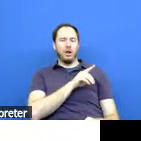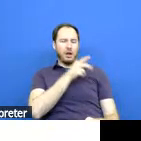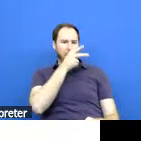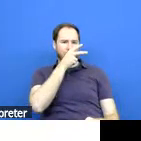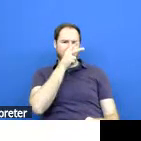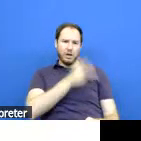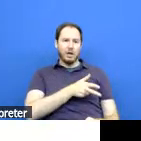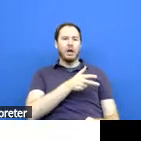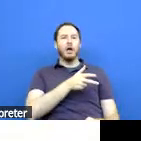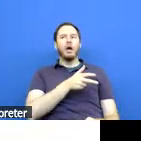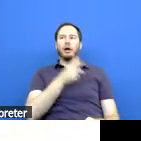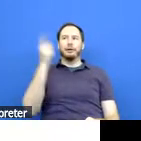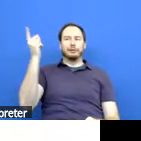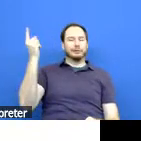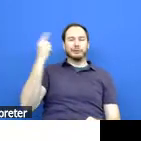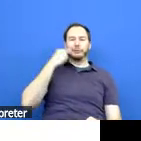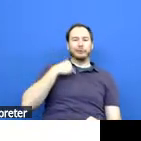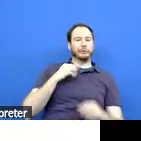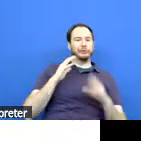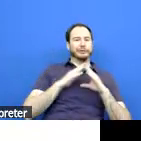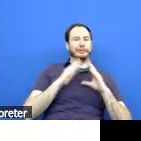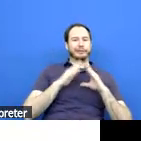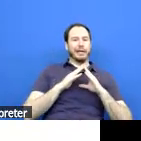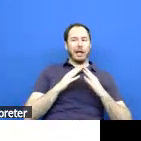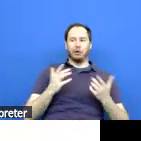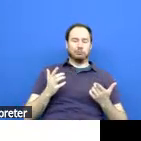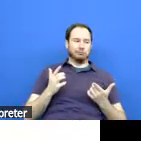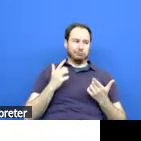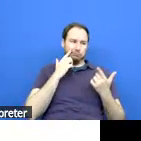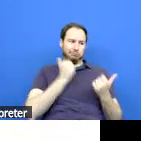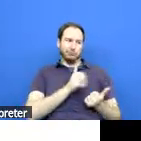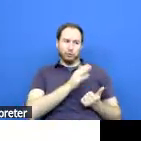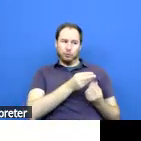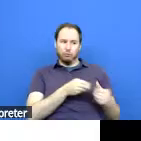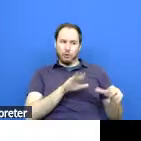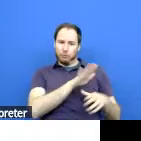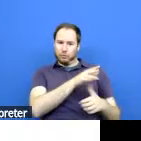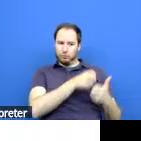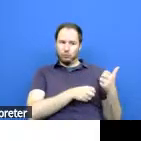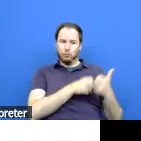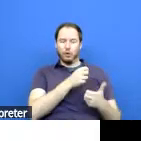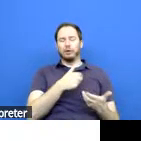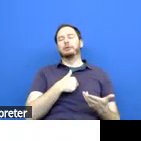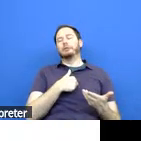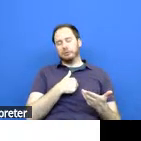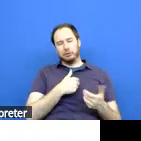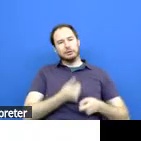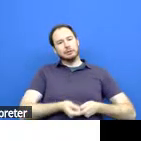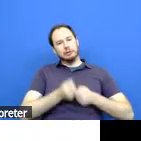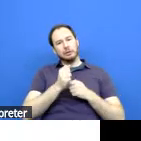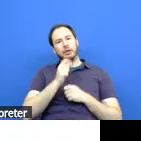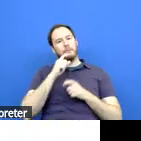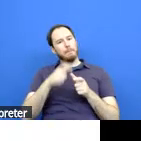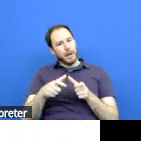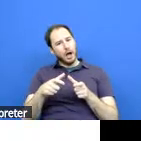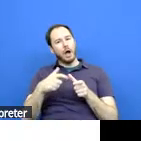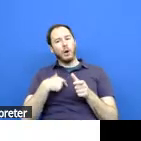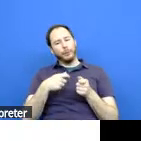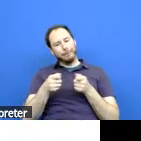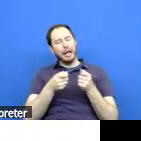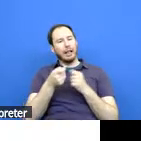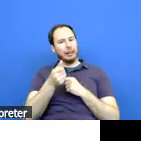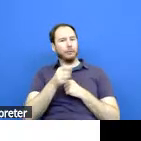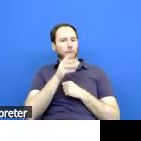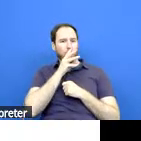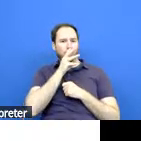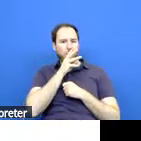so we were told by town drainage it was our problem to take care of. So we dug a pond and we've been managing the water